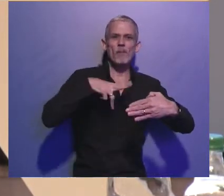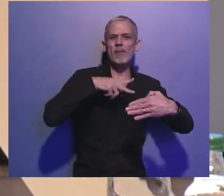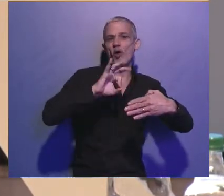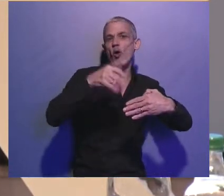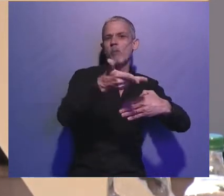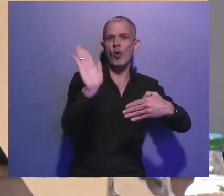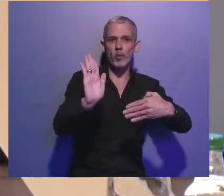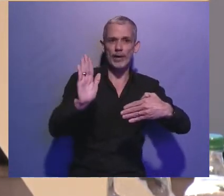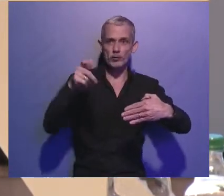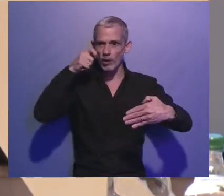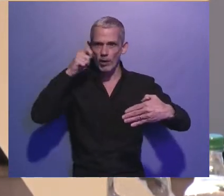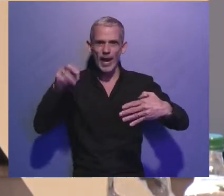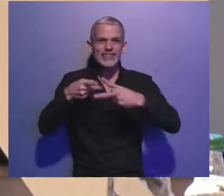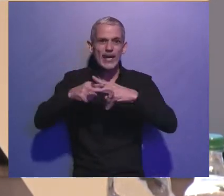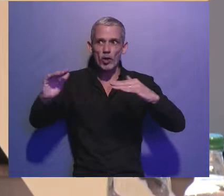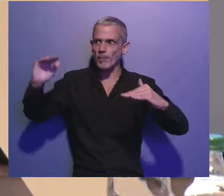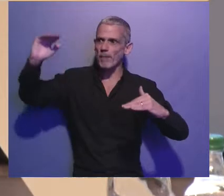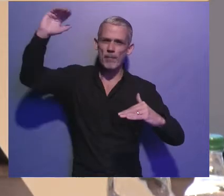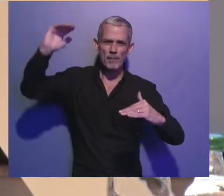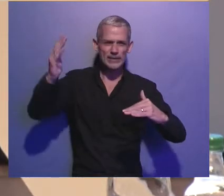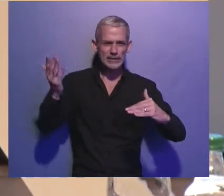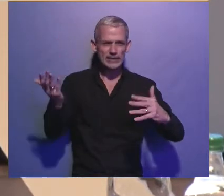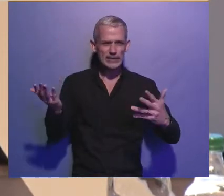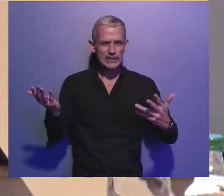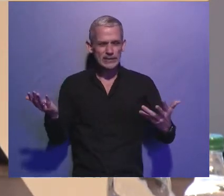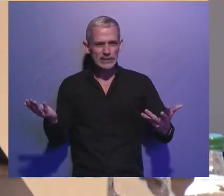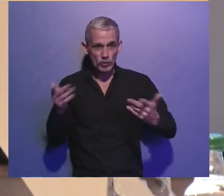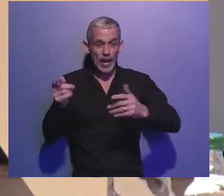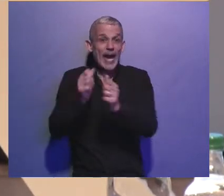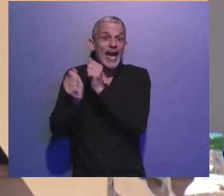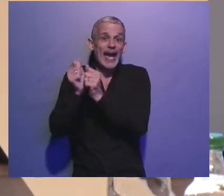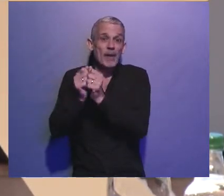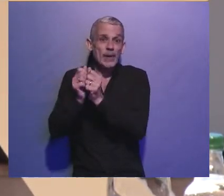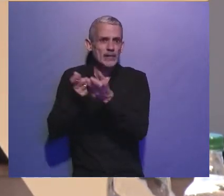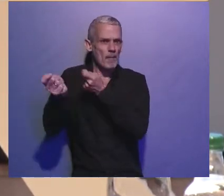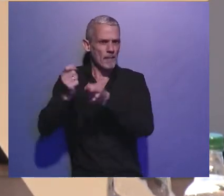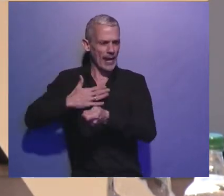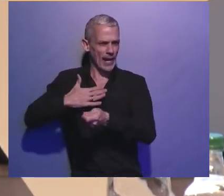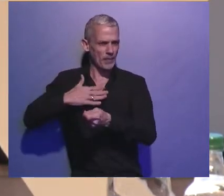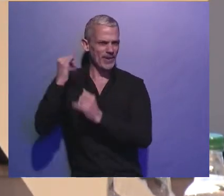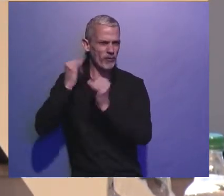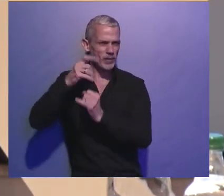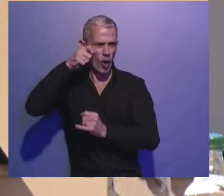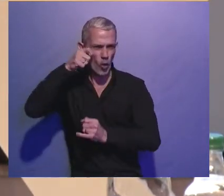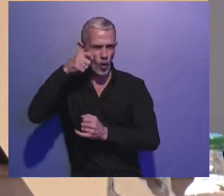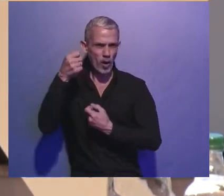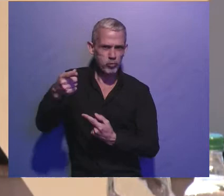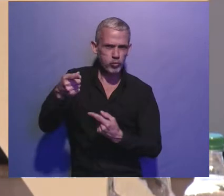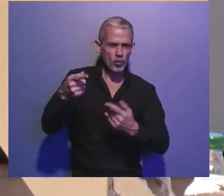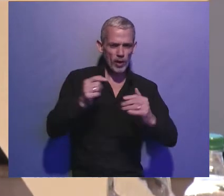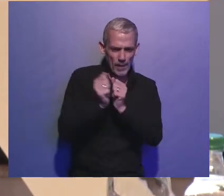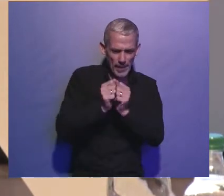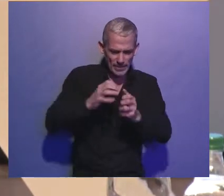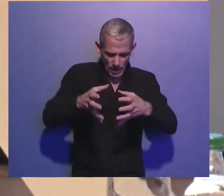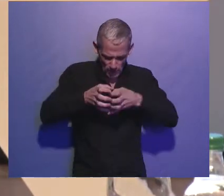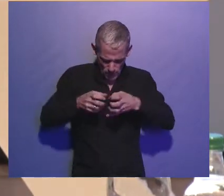for companies to be in control of data that belongs in the public's hands. So open data policies are more, in